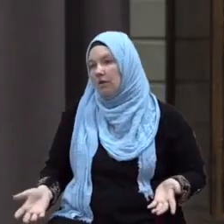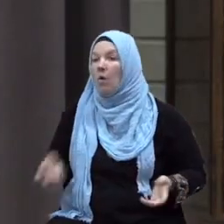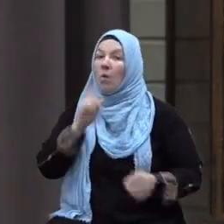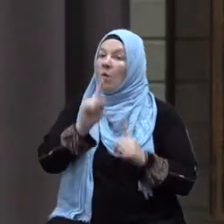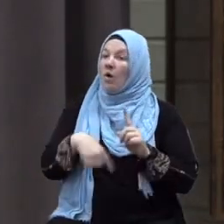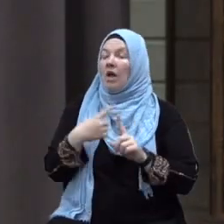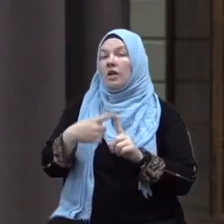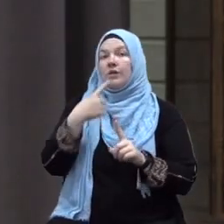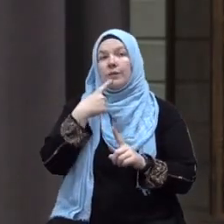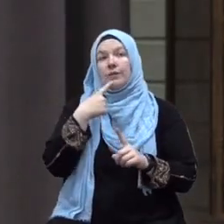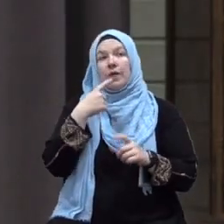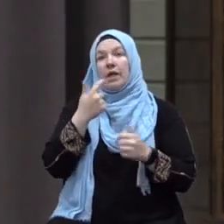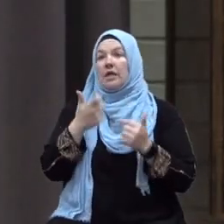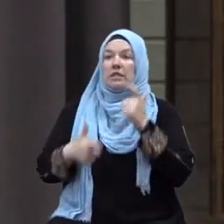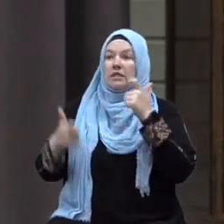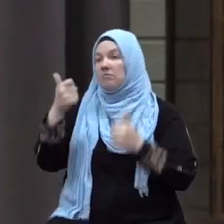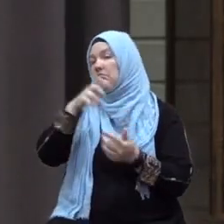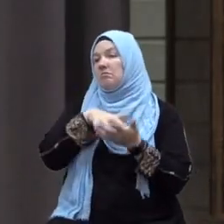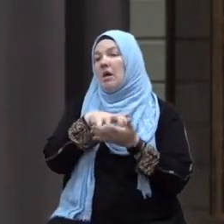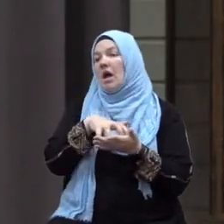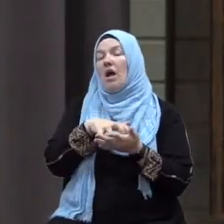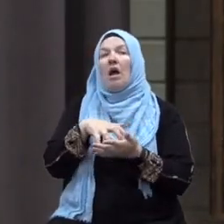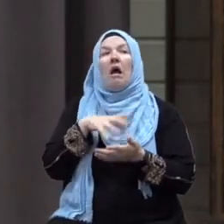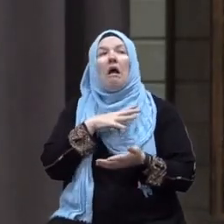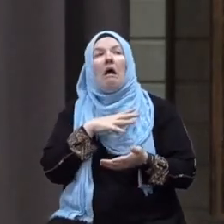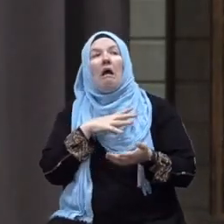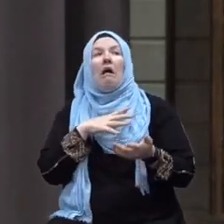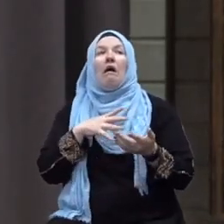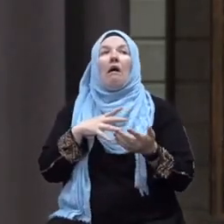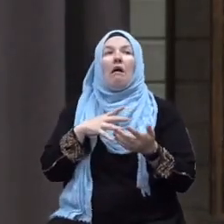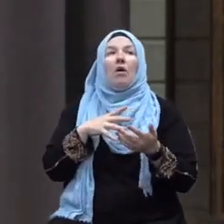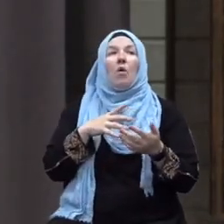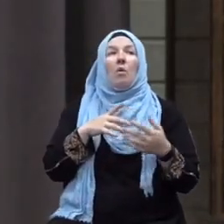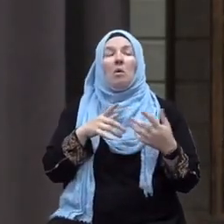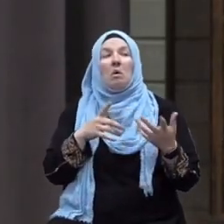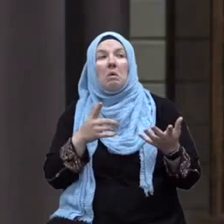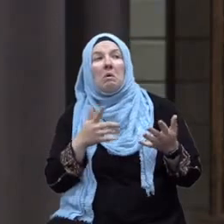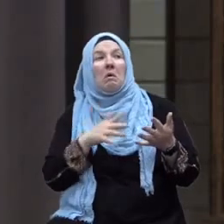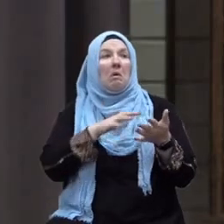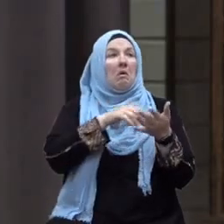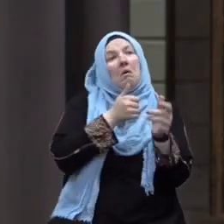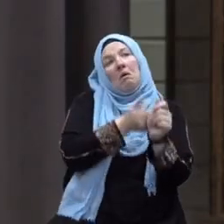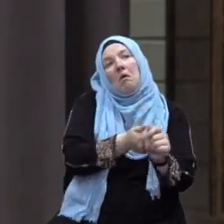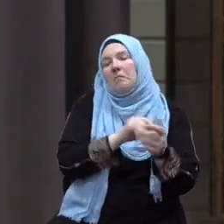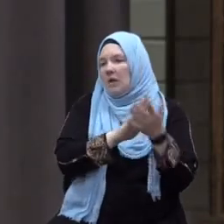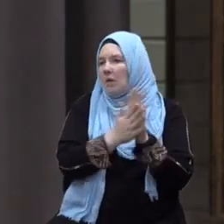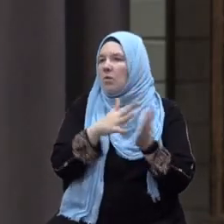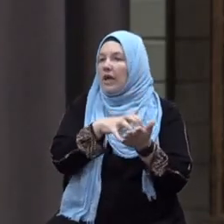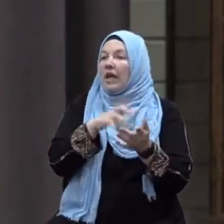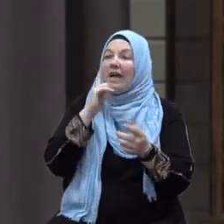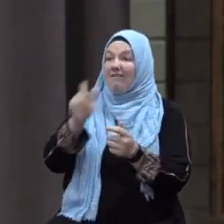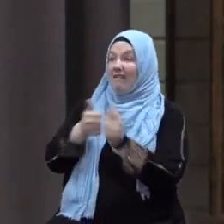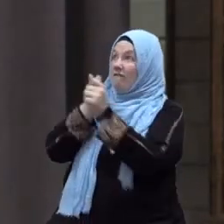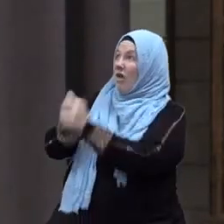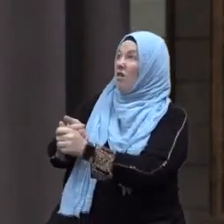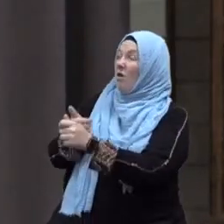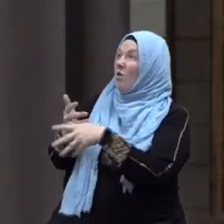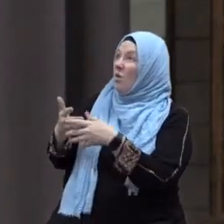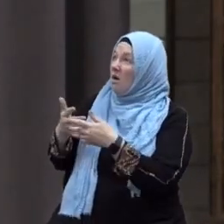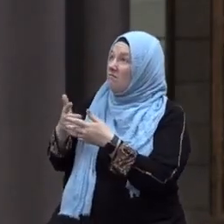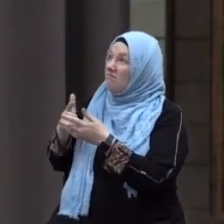you submit to the powerful one, Allah, it makes you more powerful than you actually are.